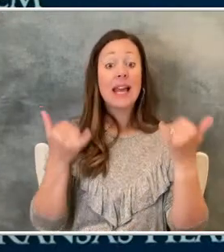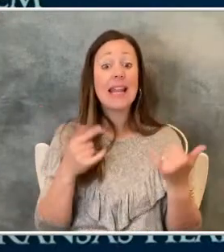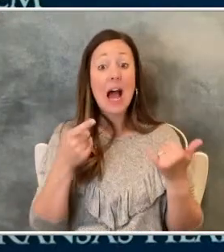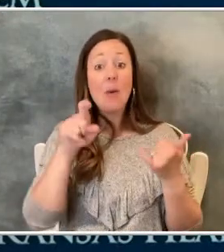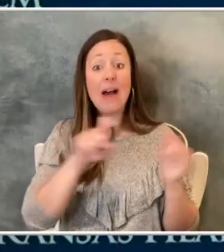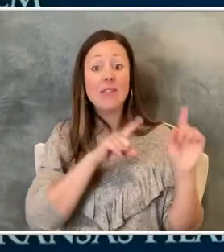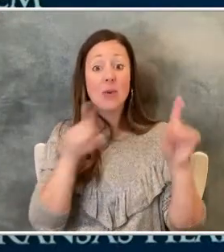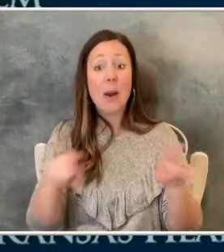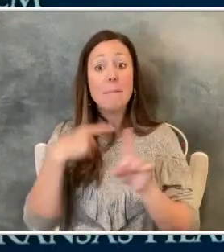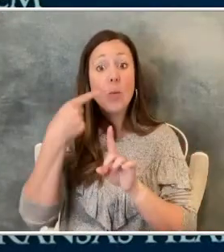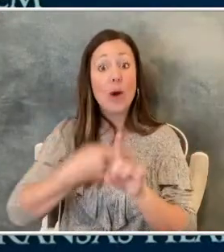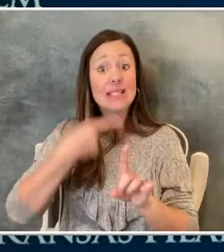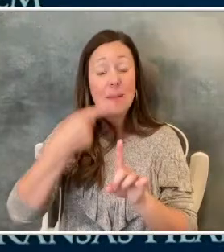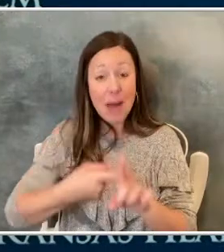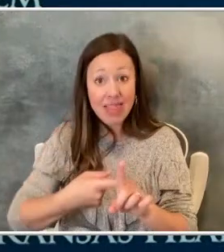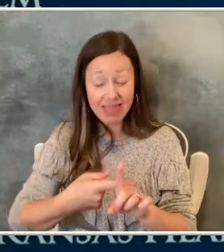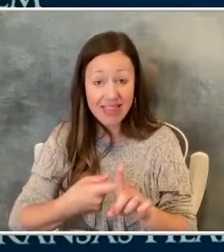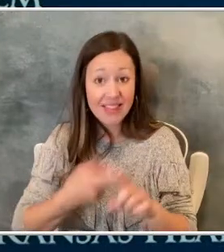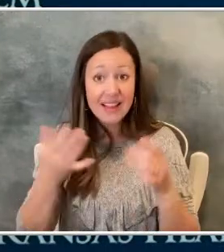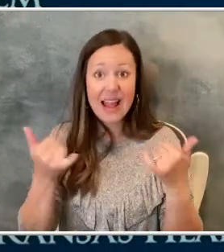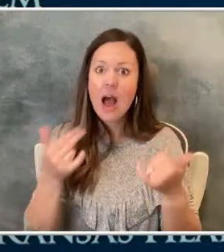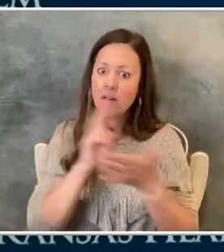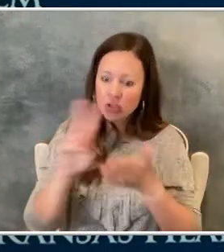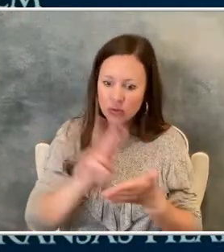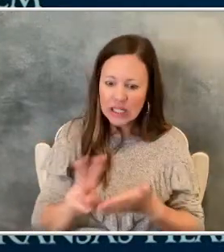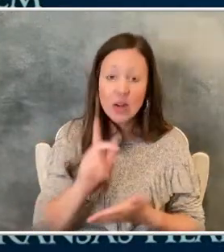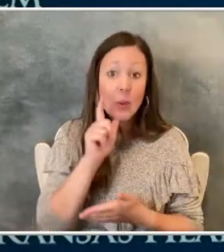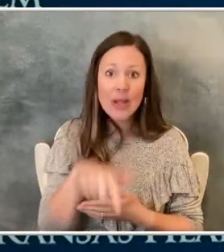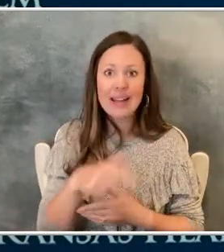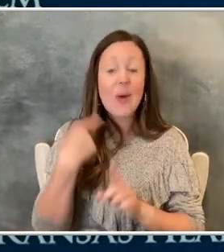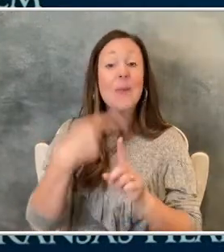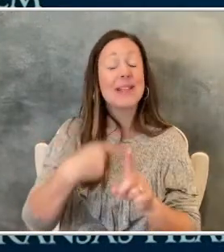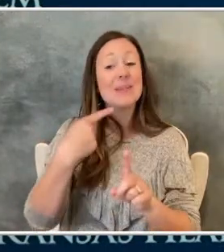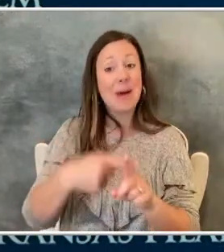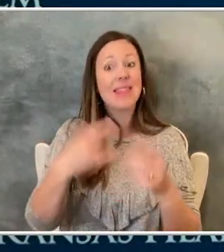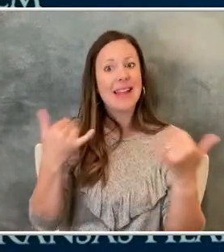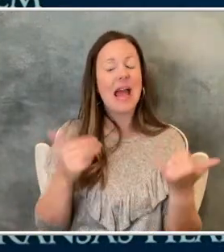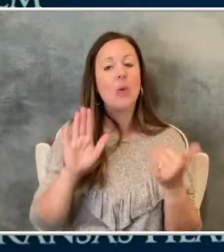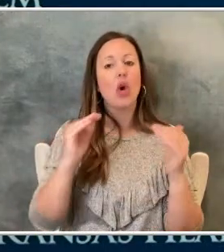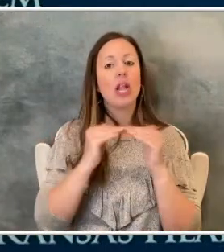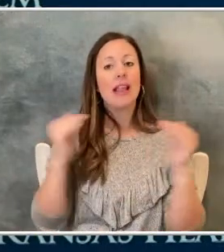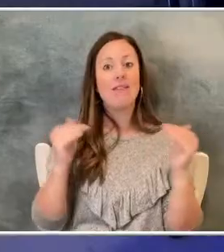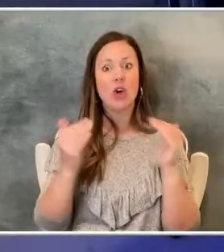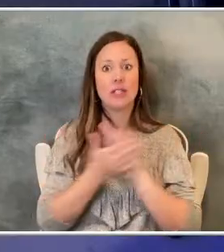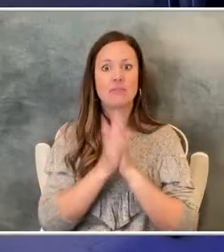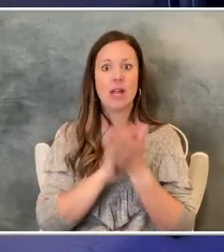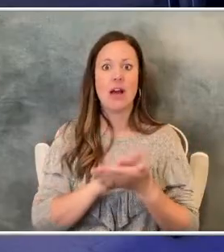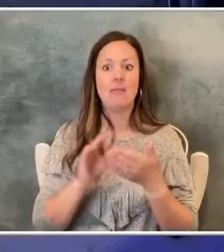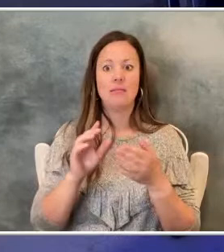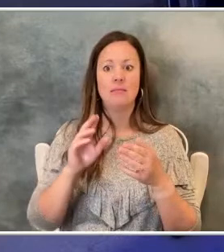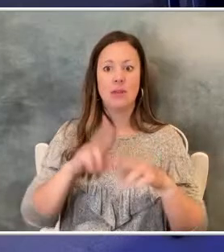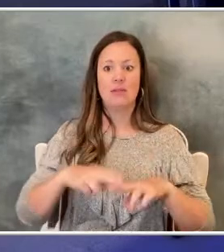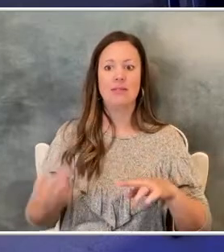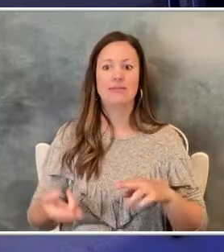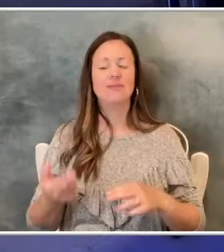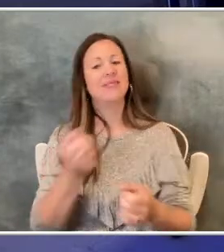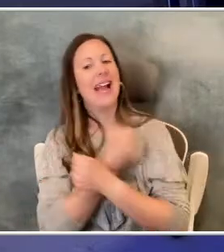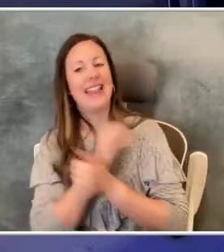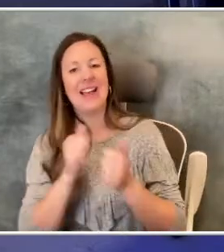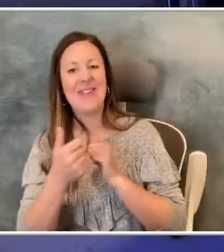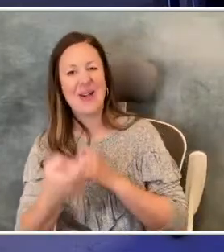weeks, because we've gotten her levels down into the double digits with this combination therapy. I love how you describe ketchup to tomato juice. Those